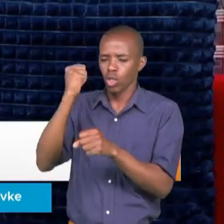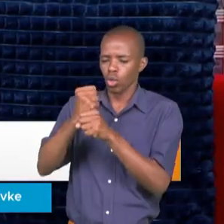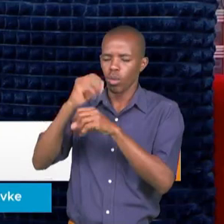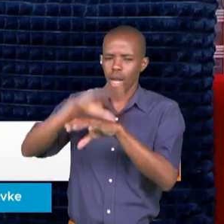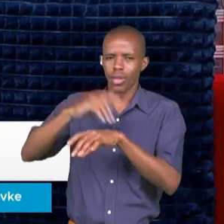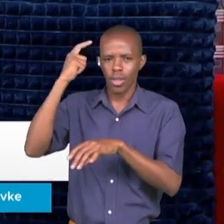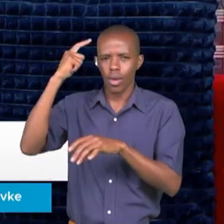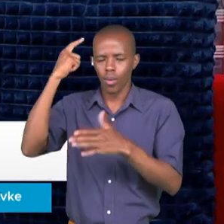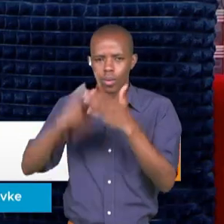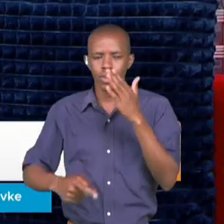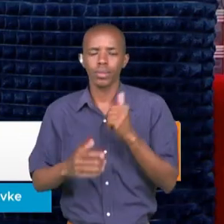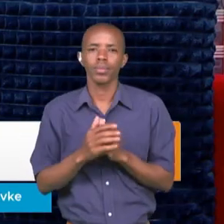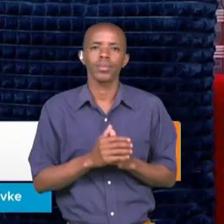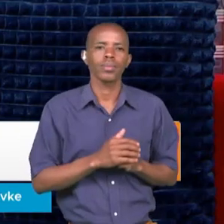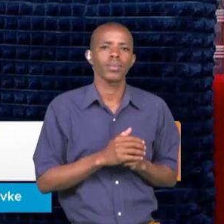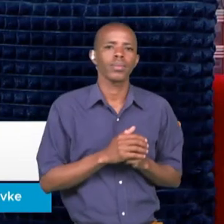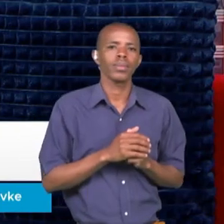about that? Yeah. Mm-hmm.